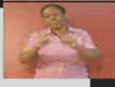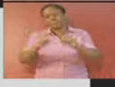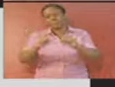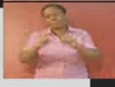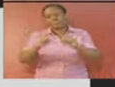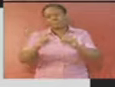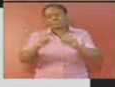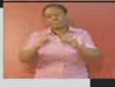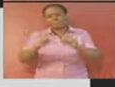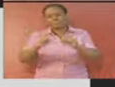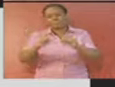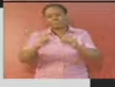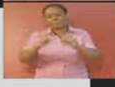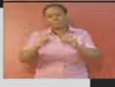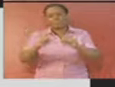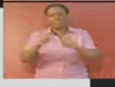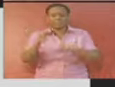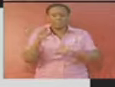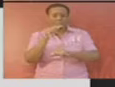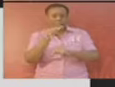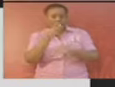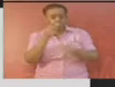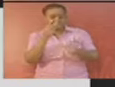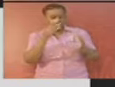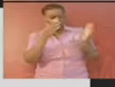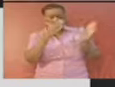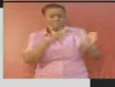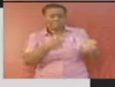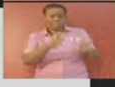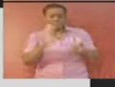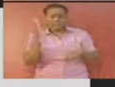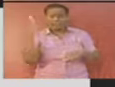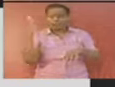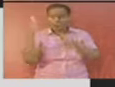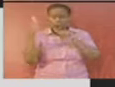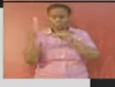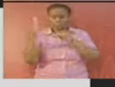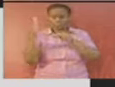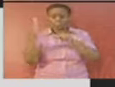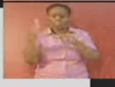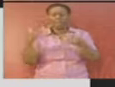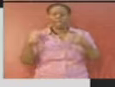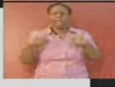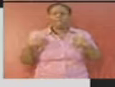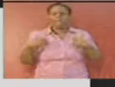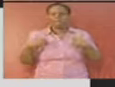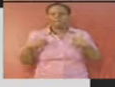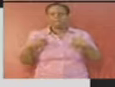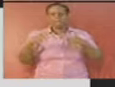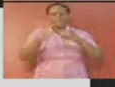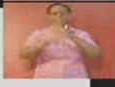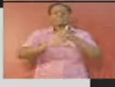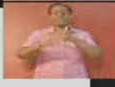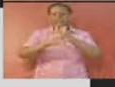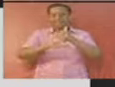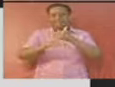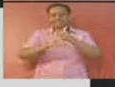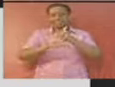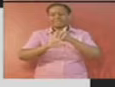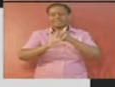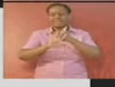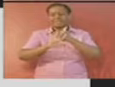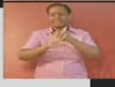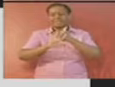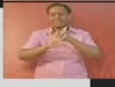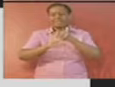have gotten immunity from some form. So they would have gotten immunity either by having disease previously or by being vaccinated. The